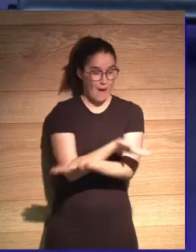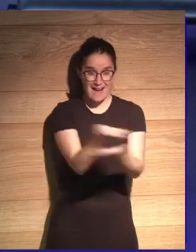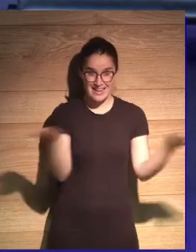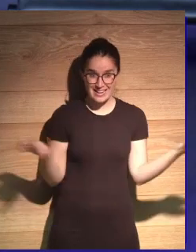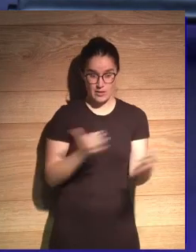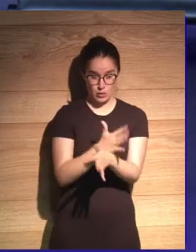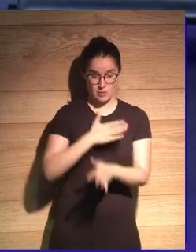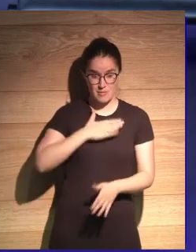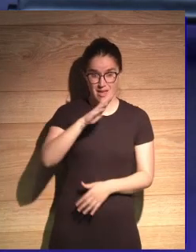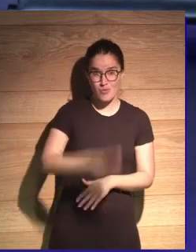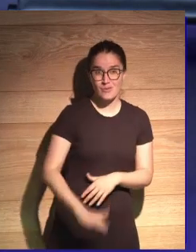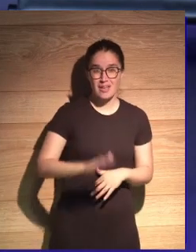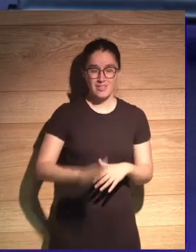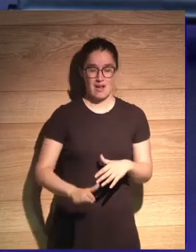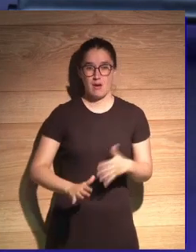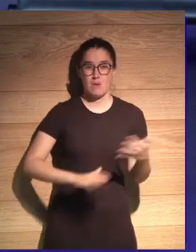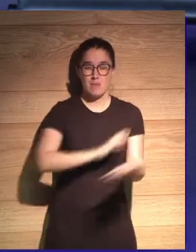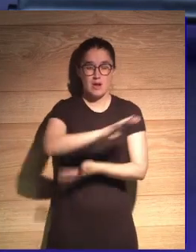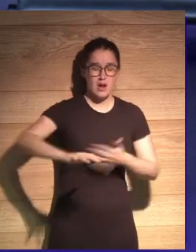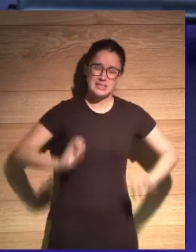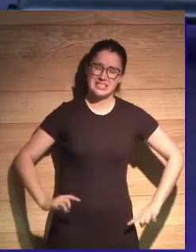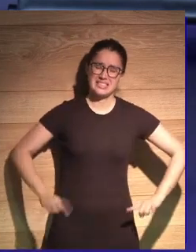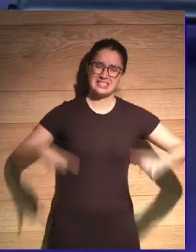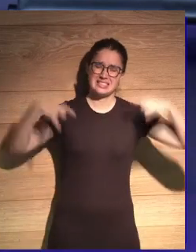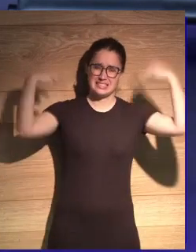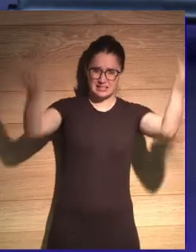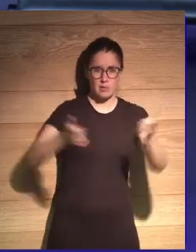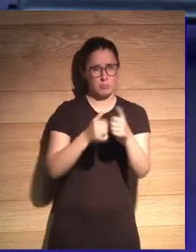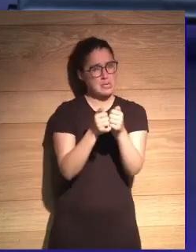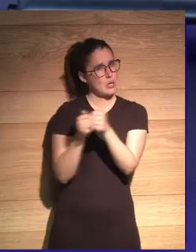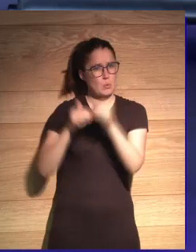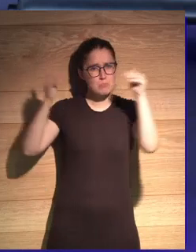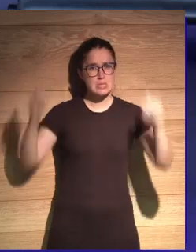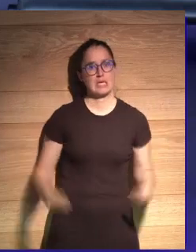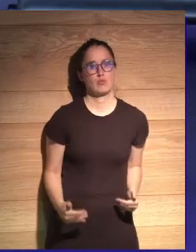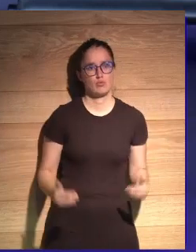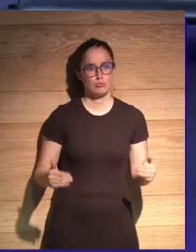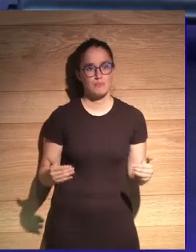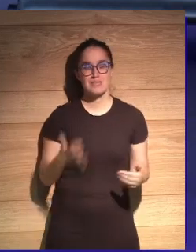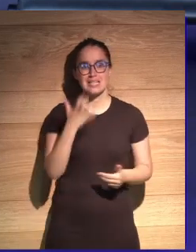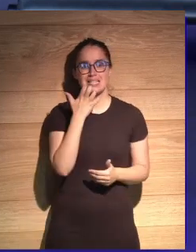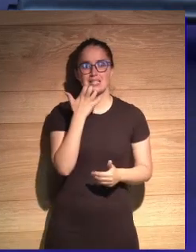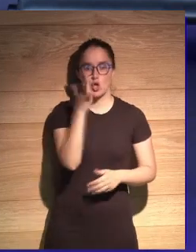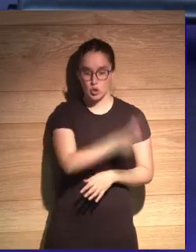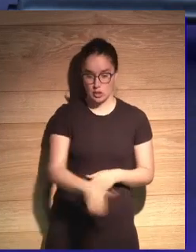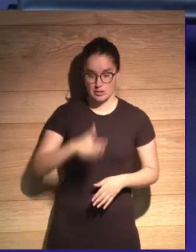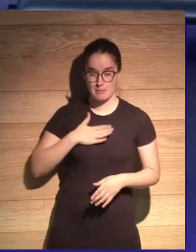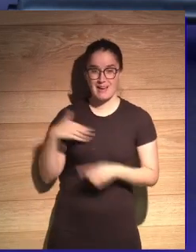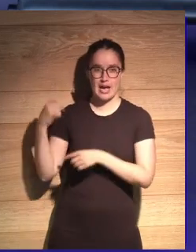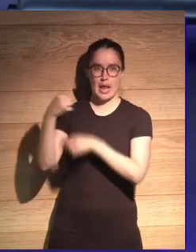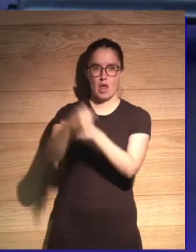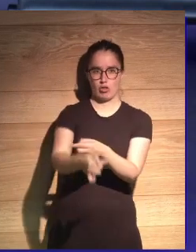games. Each of the games I played when I was a child was more violent than